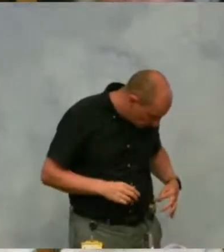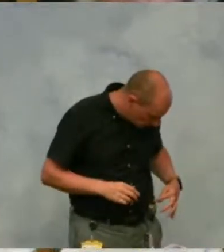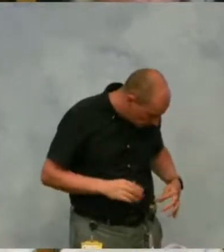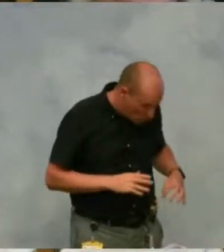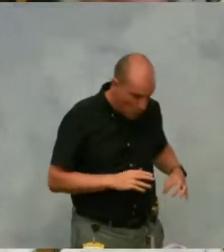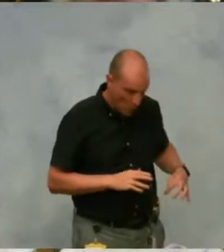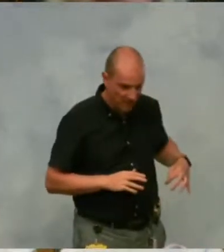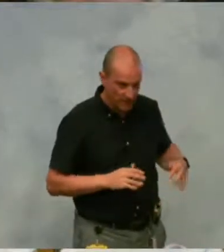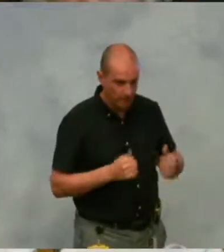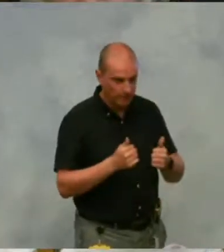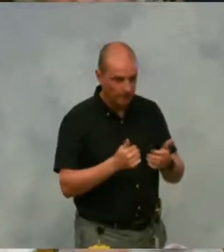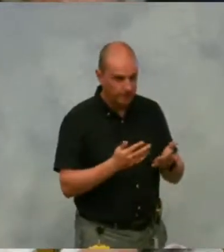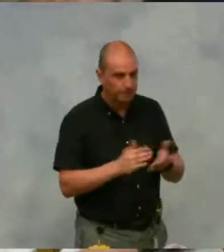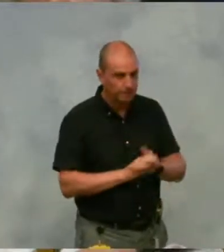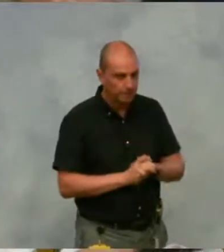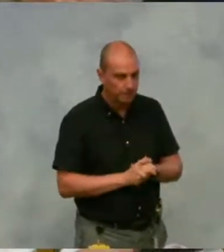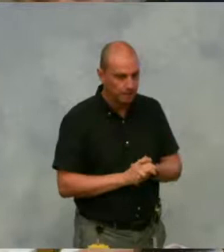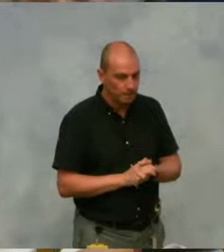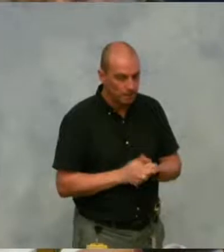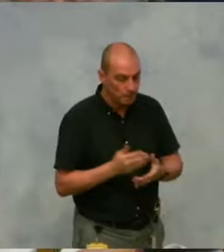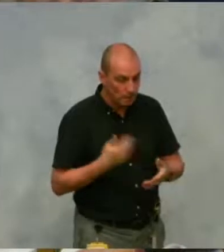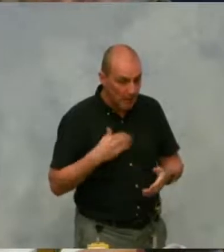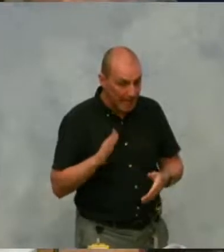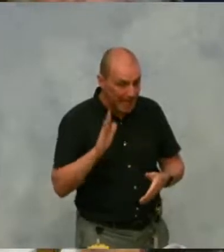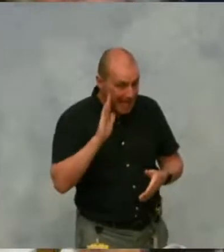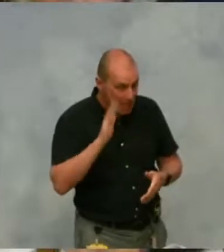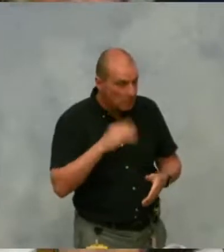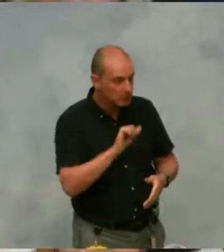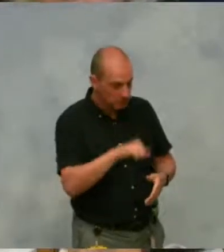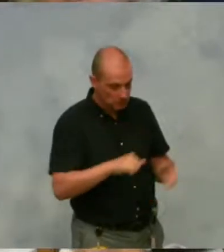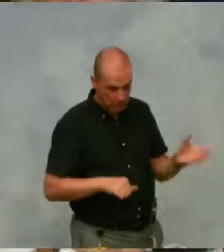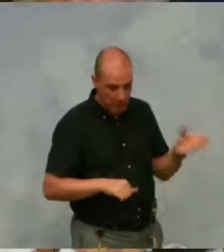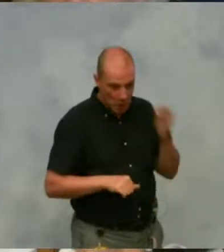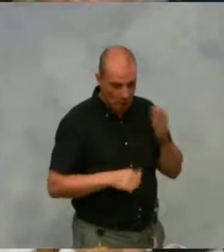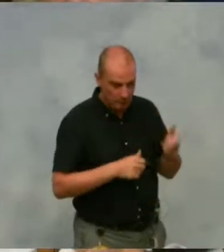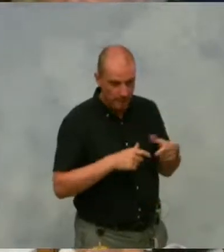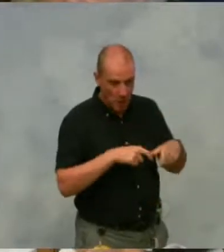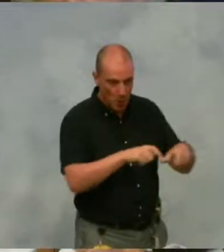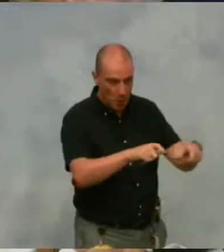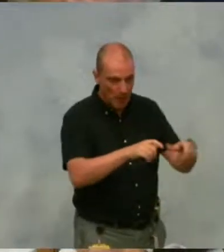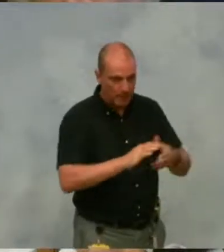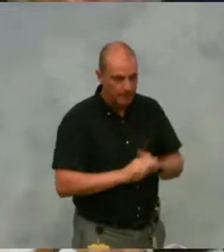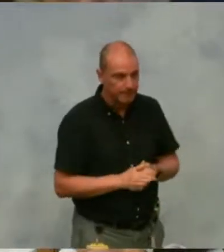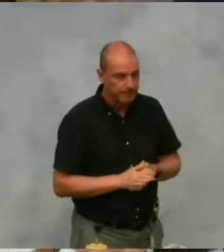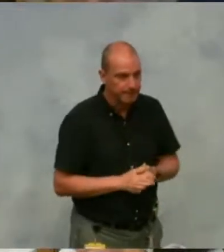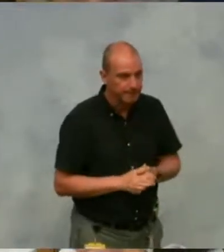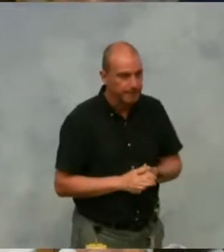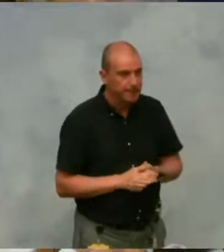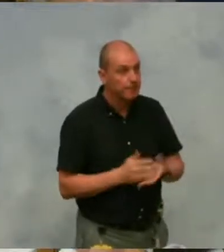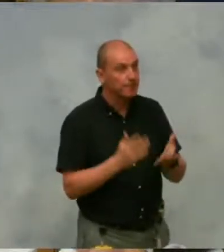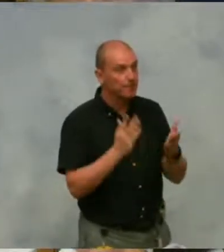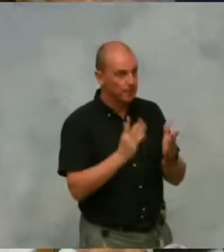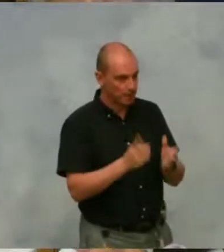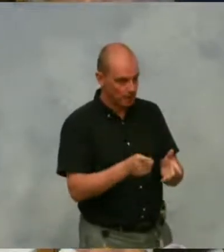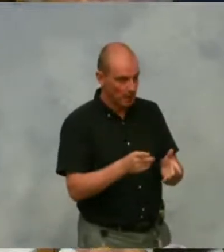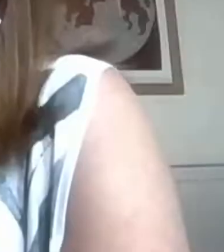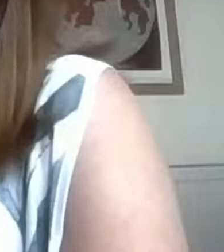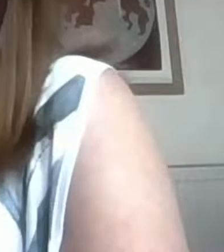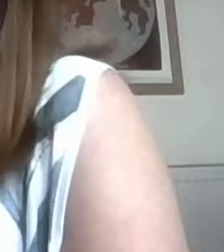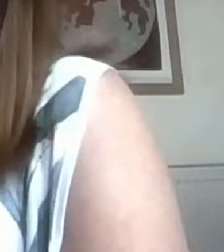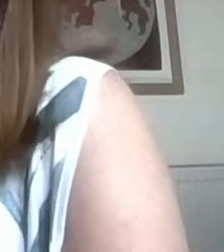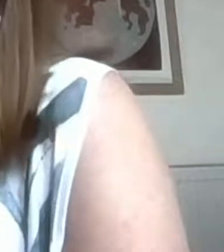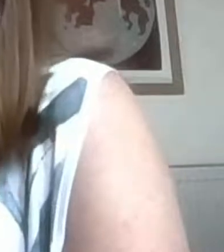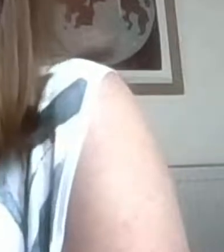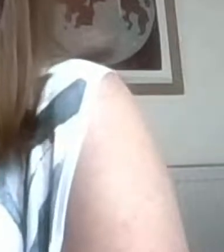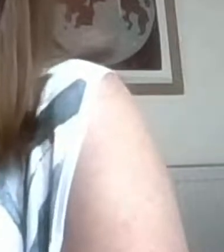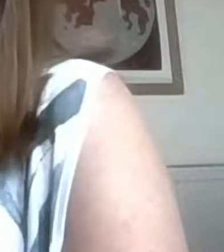Can you hear me? Yes, indeed. Thank you very much. So it was again relating to the ICT plan,